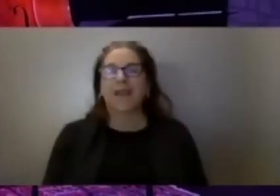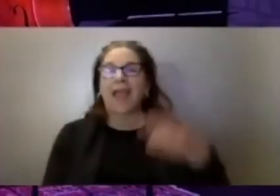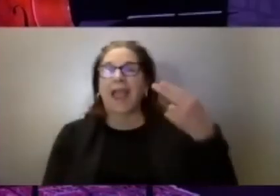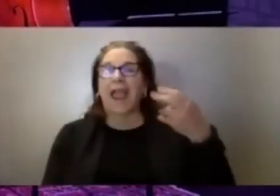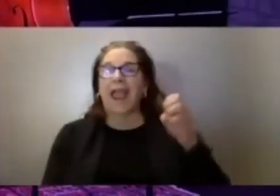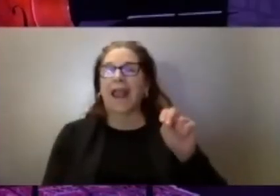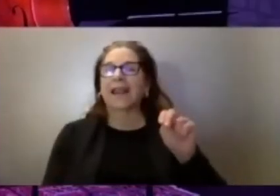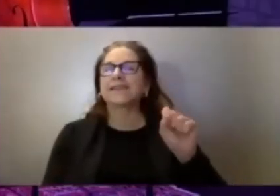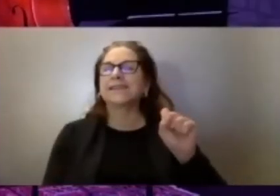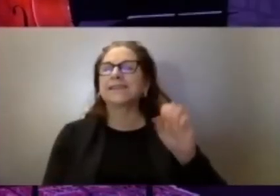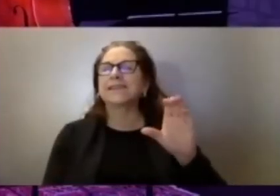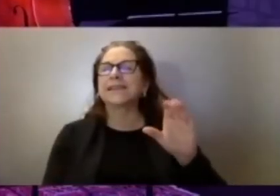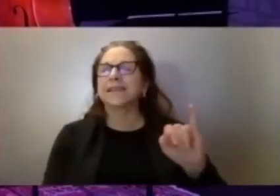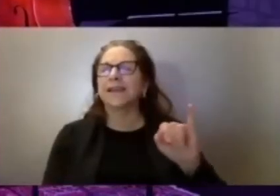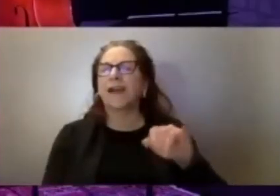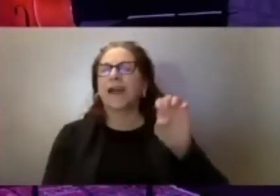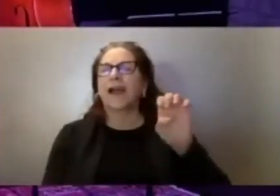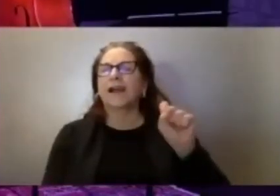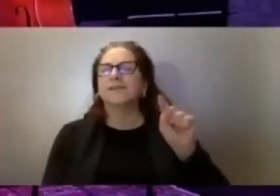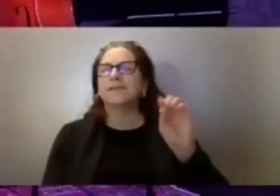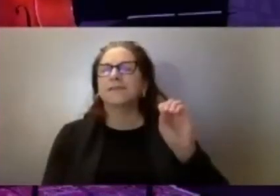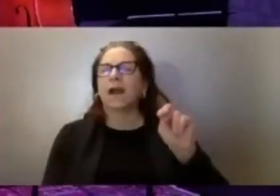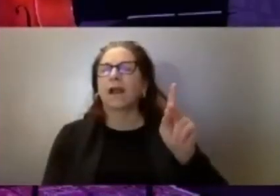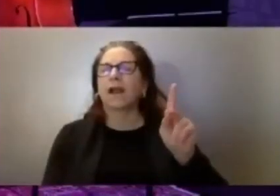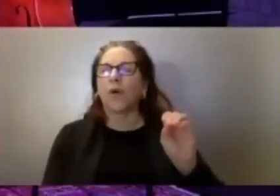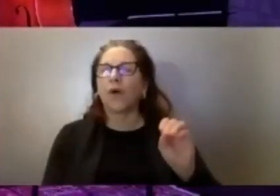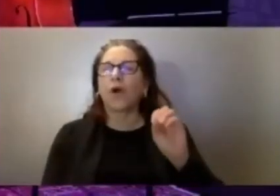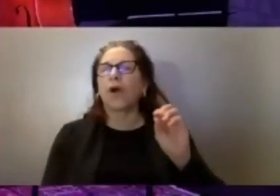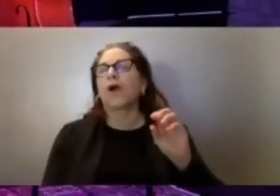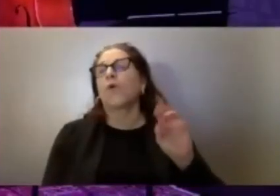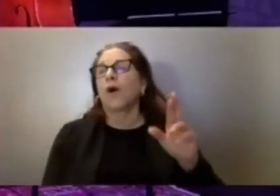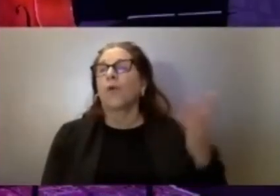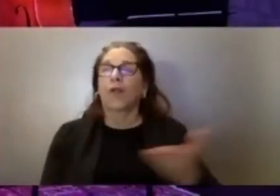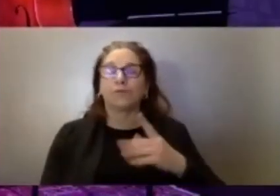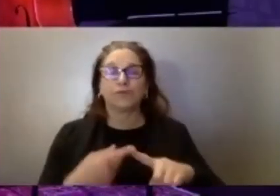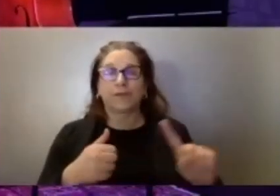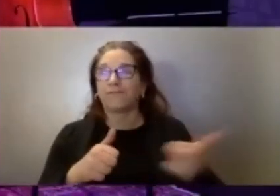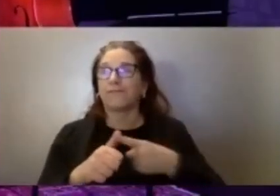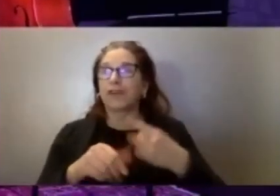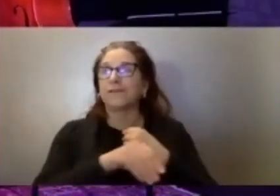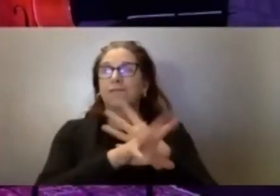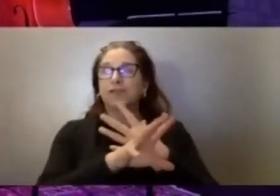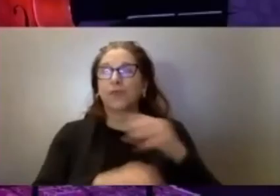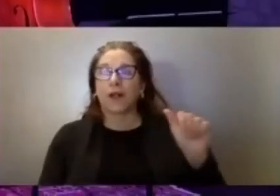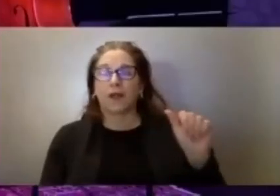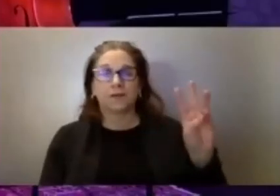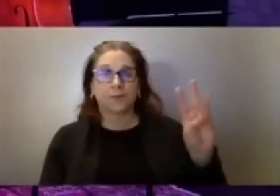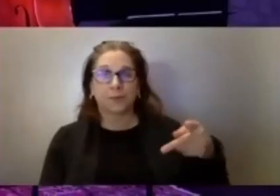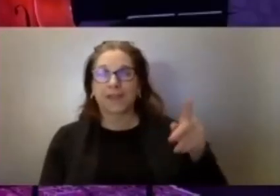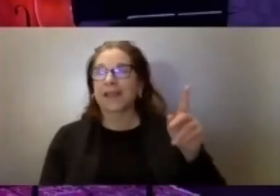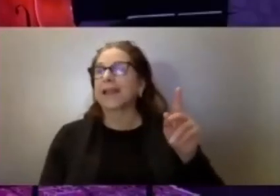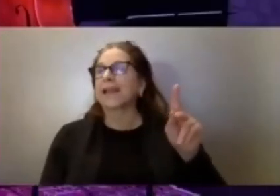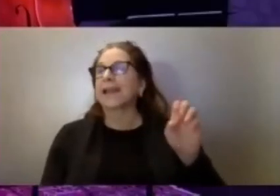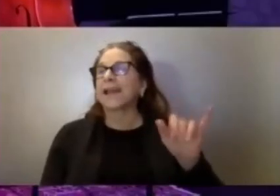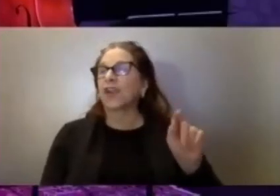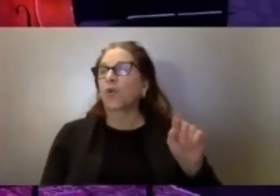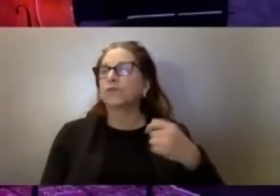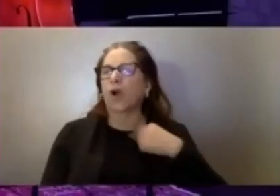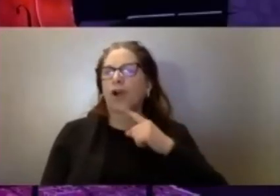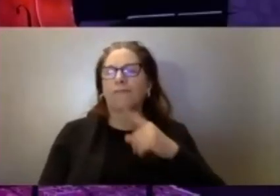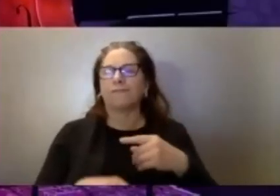Hence J, or Stongo, or welcome to the first virtual AWP keynote. We